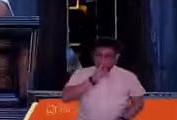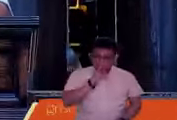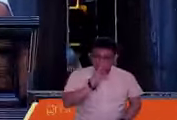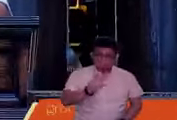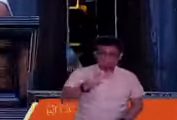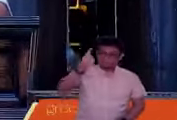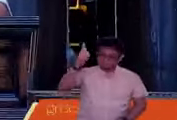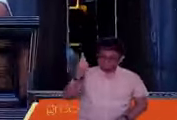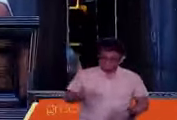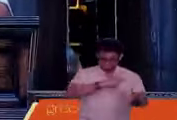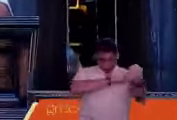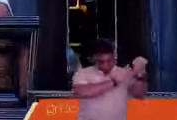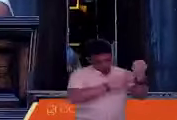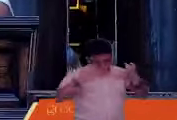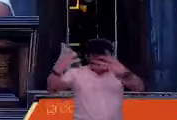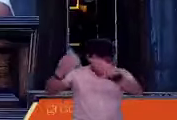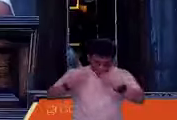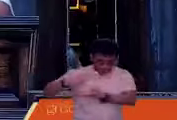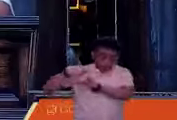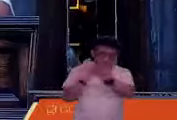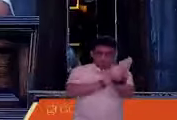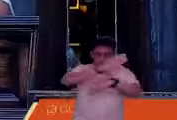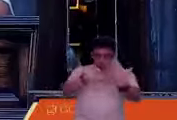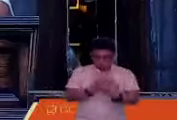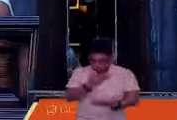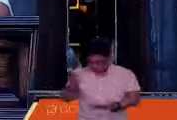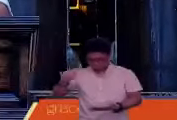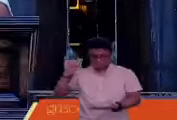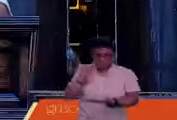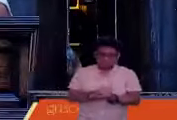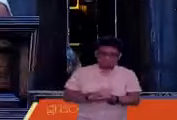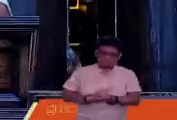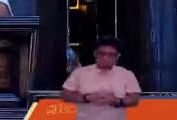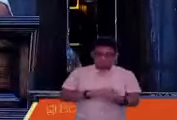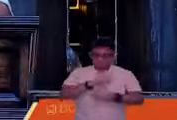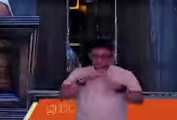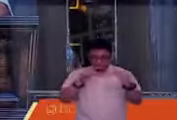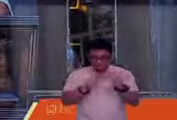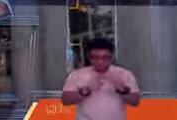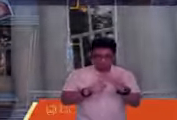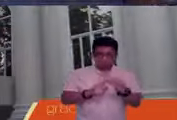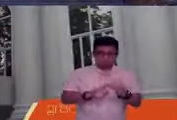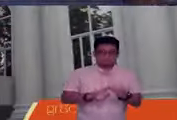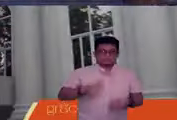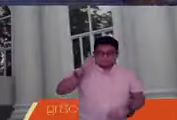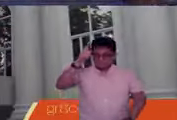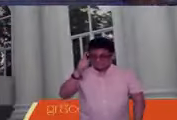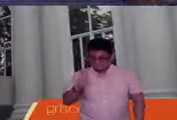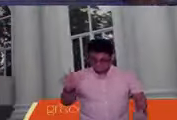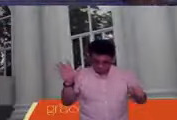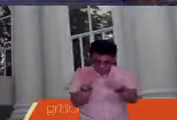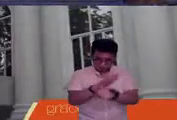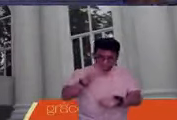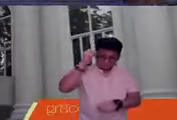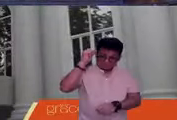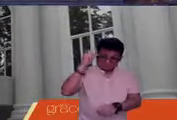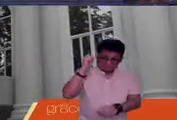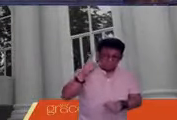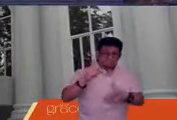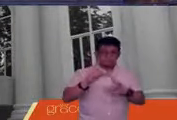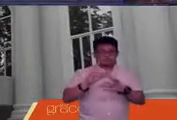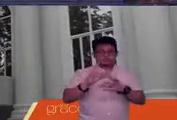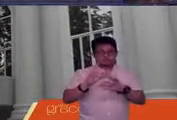according as His divine power hath given us all things that pertains unto life and godliness through the knowledge of Him